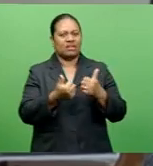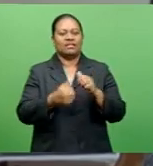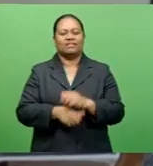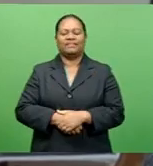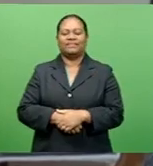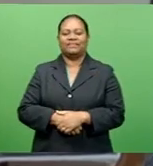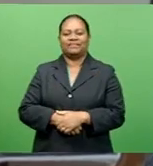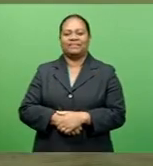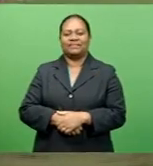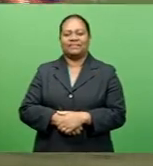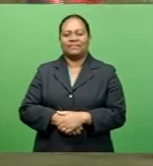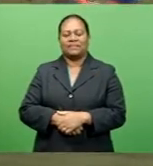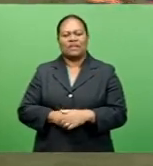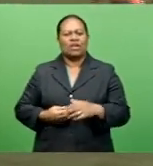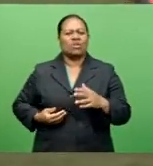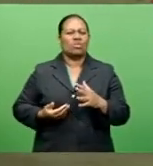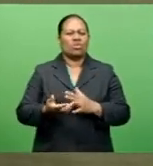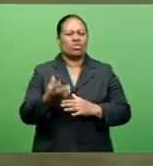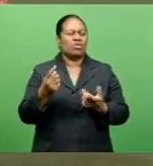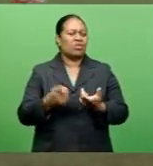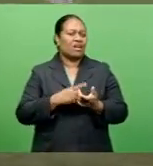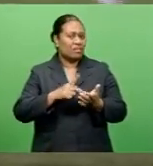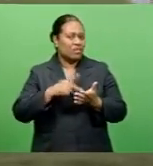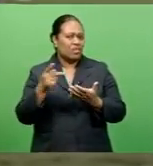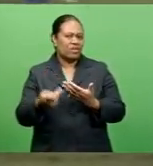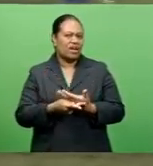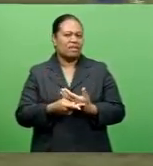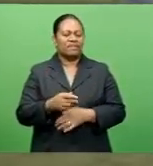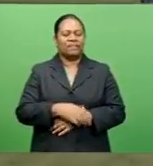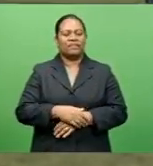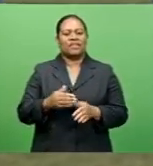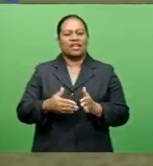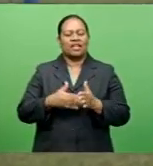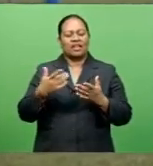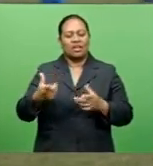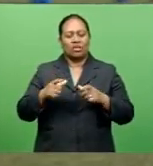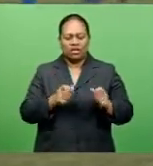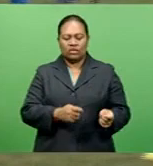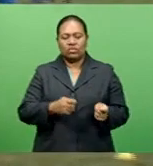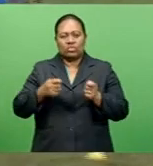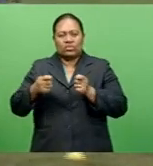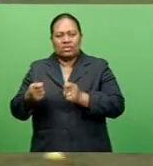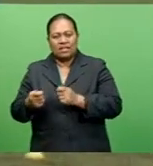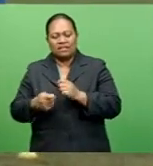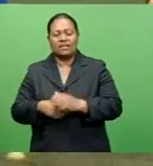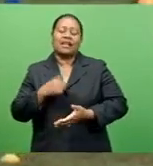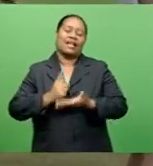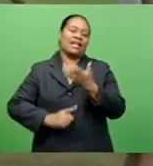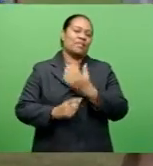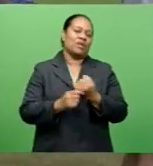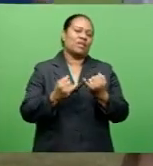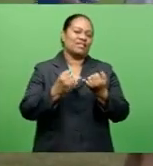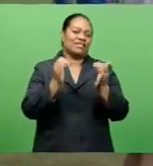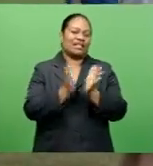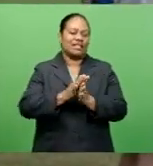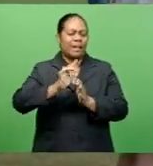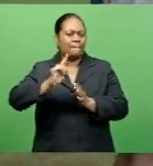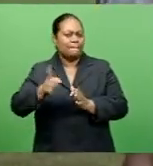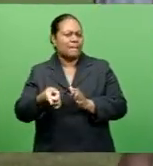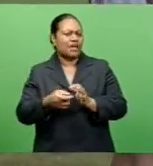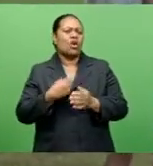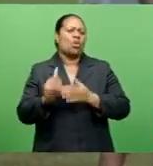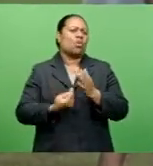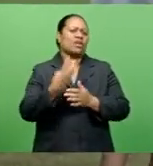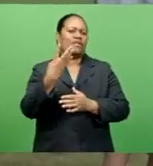the process of getting a work permit. The preseason transfer window ends on Sunday, but so far only 4